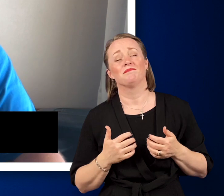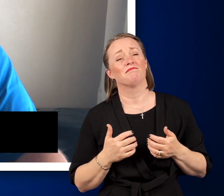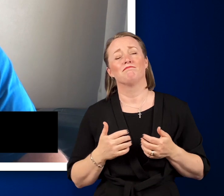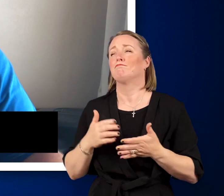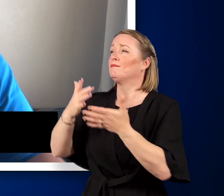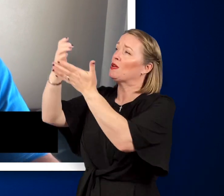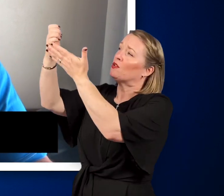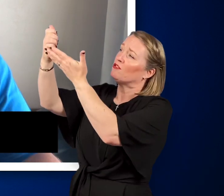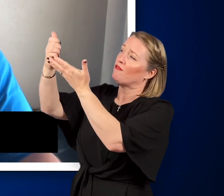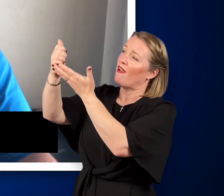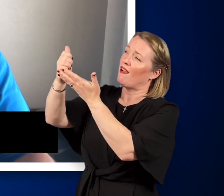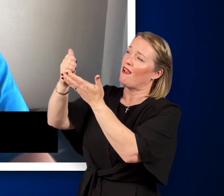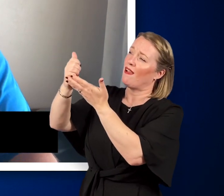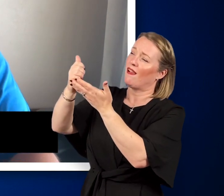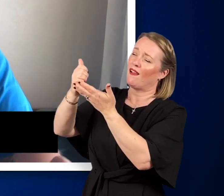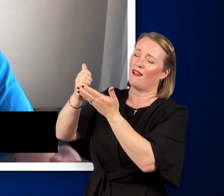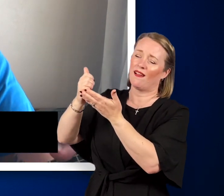grace,